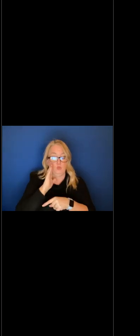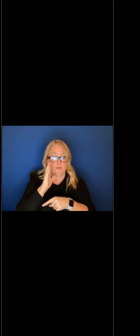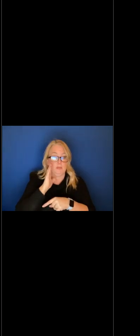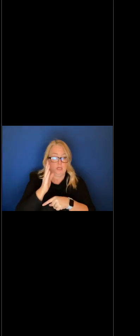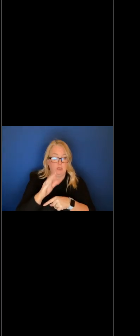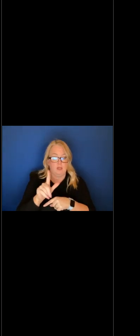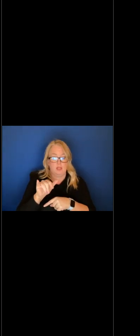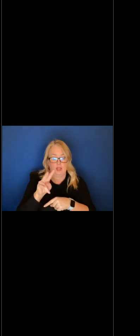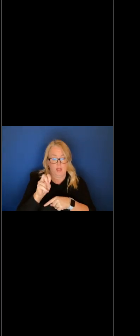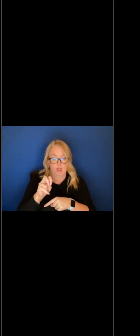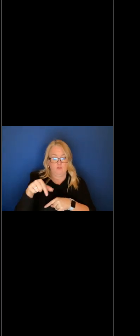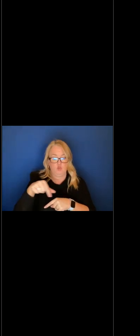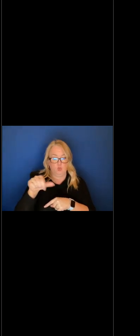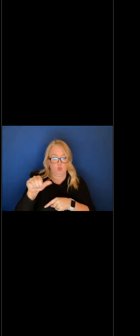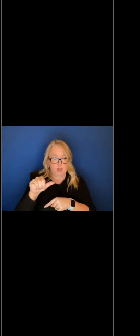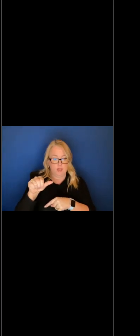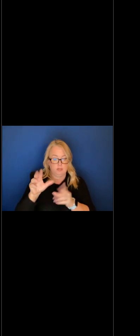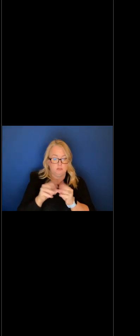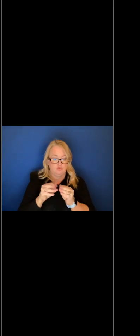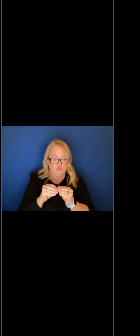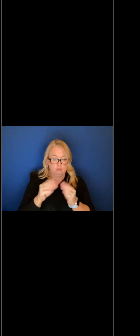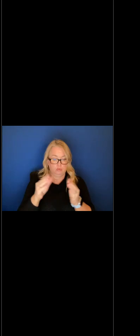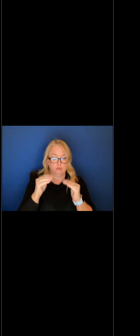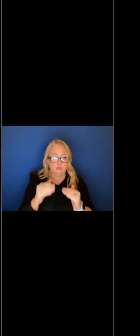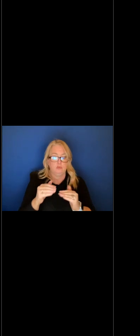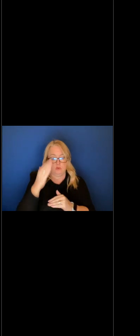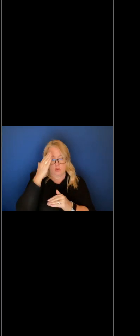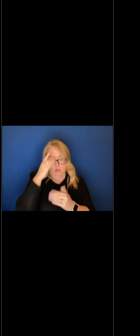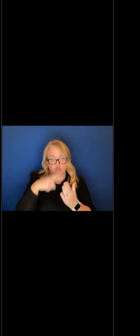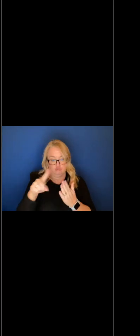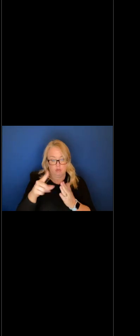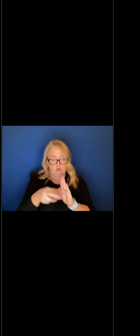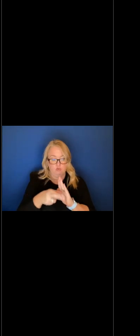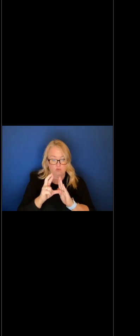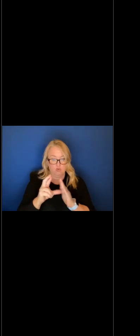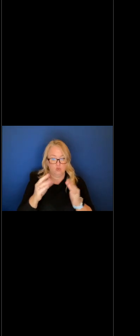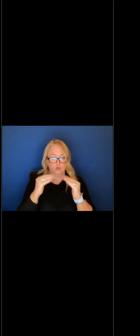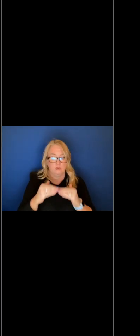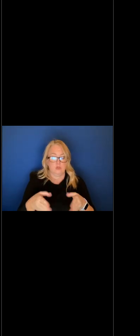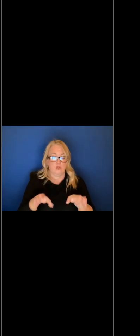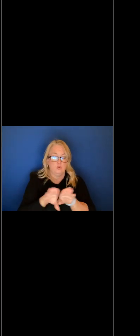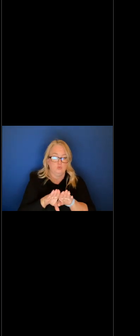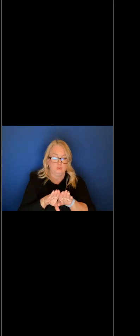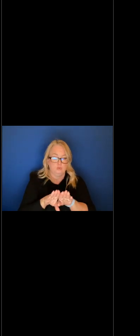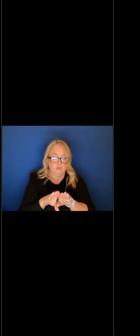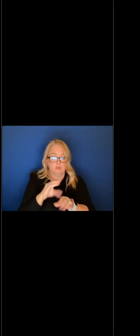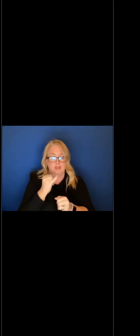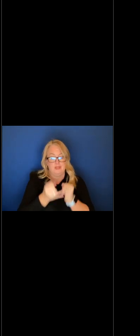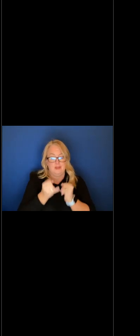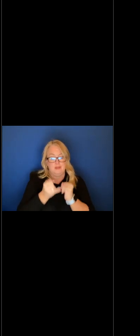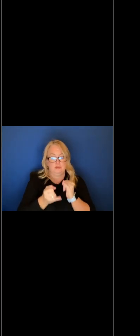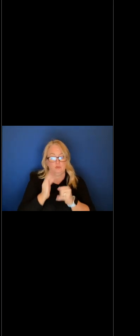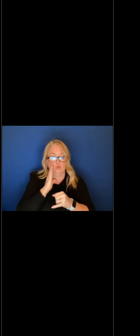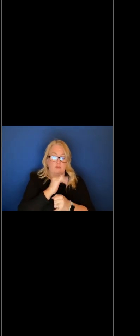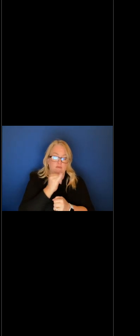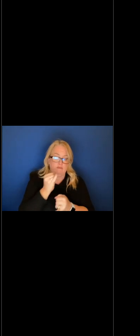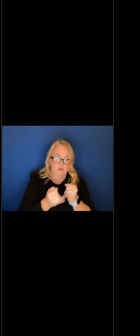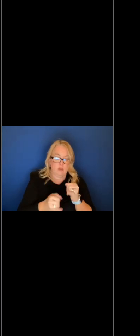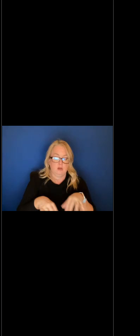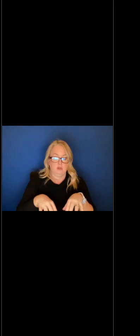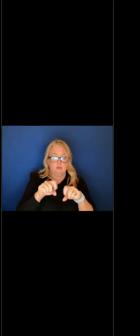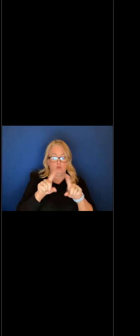the live Q&A session, followed by the knowledge check review and the close, and then you will be able to take